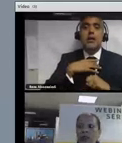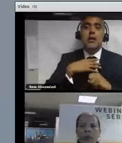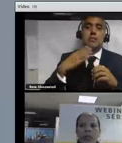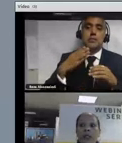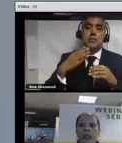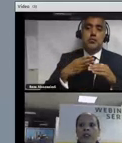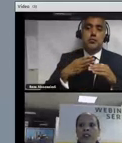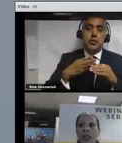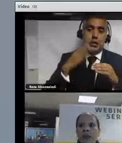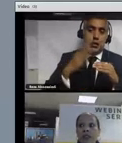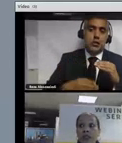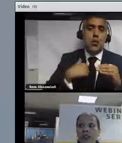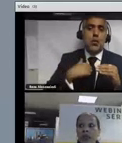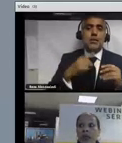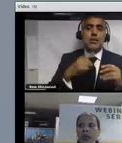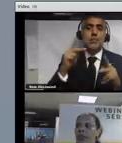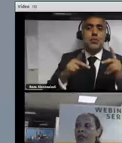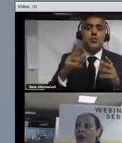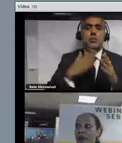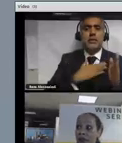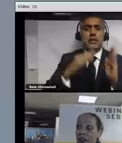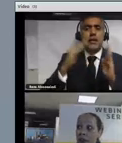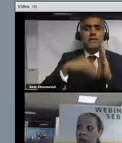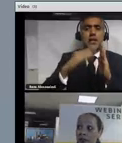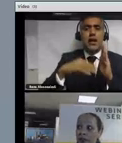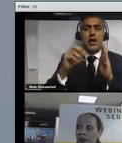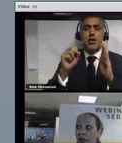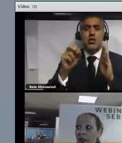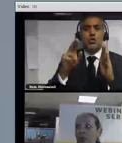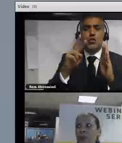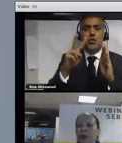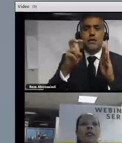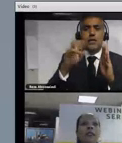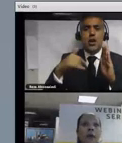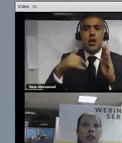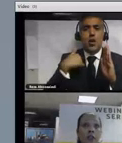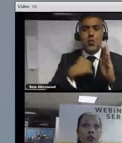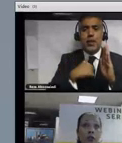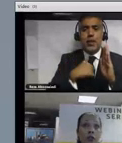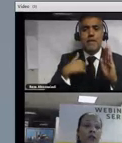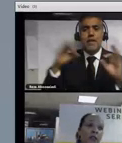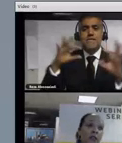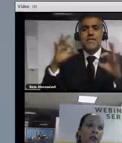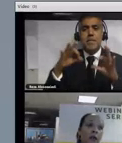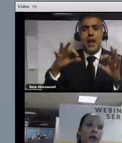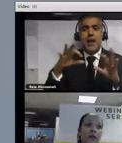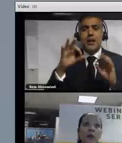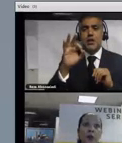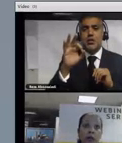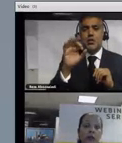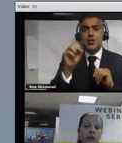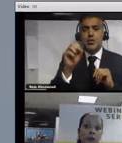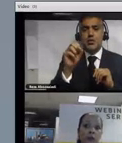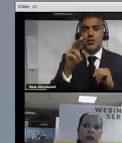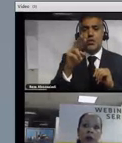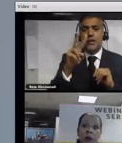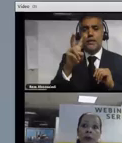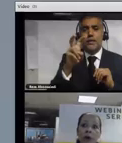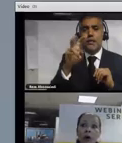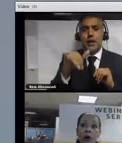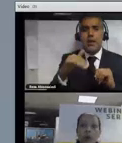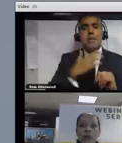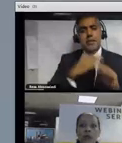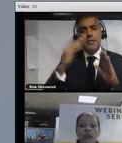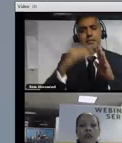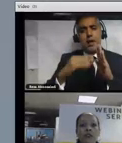ask everybody to fill out the survey. There is a feedback survey. Please make sure you fill them out because we would like to improve our